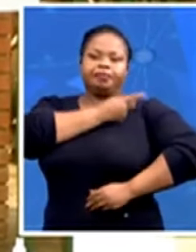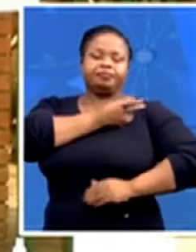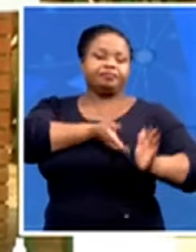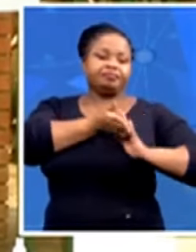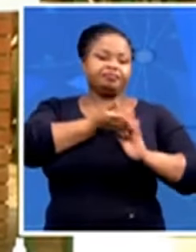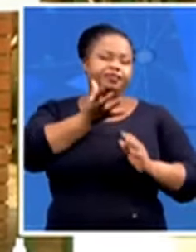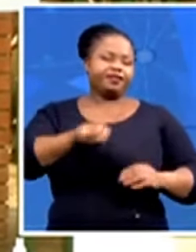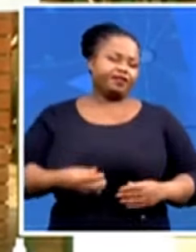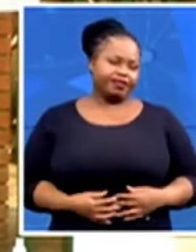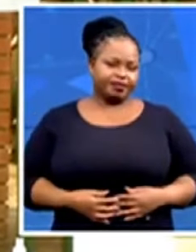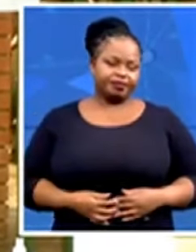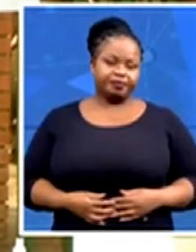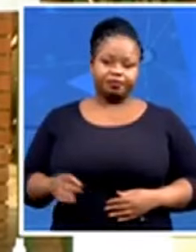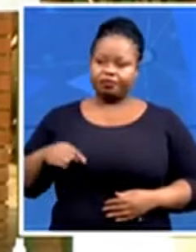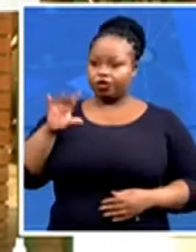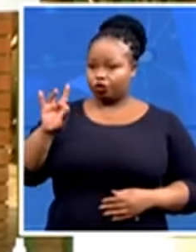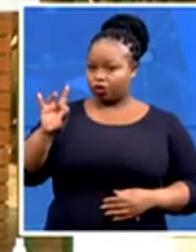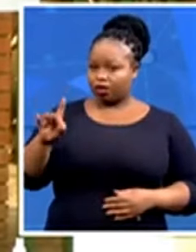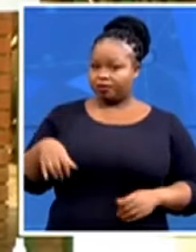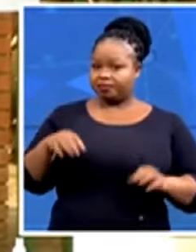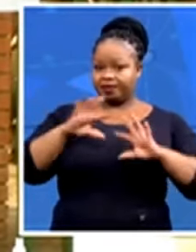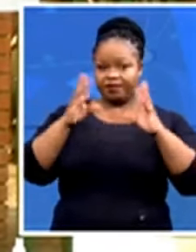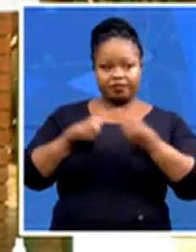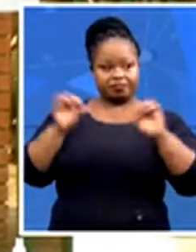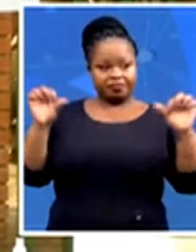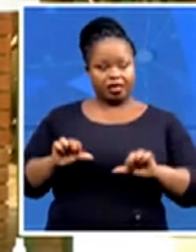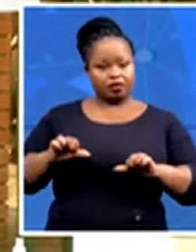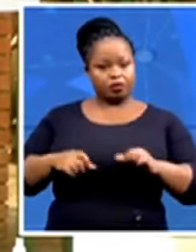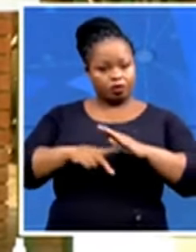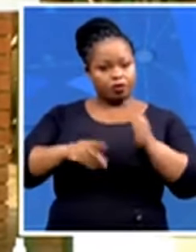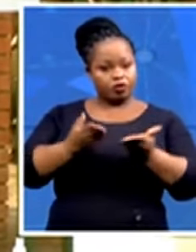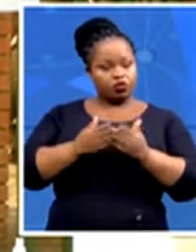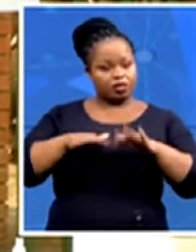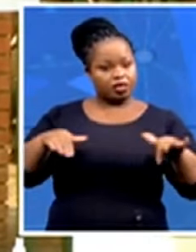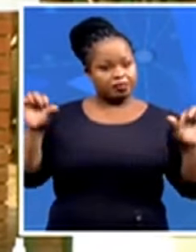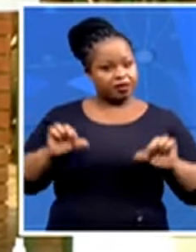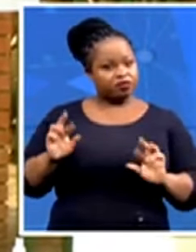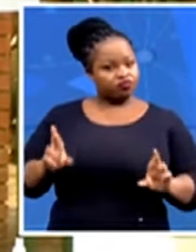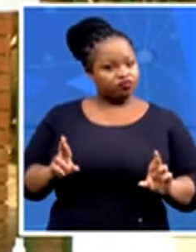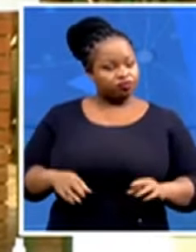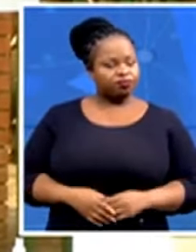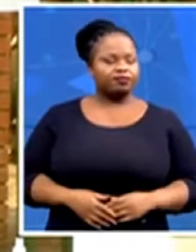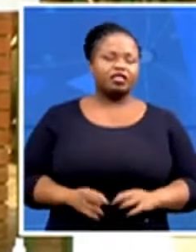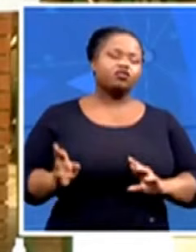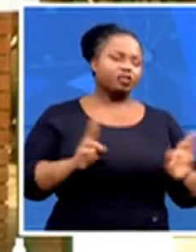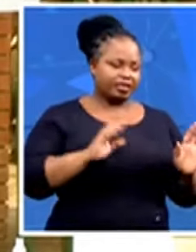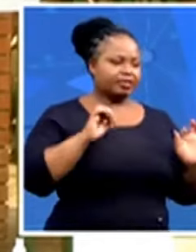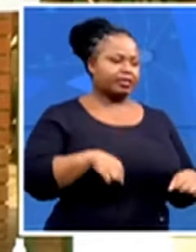is ready to receive full capacity of primary school learners? We are ready, but that will also depend on the school. We have